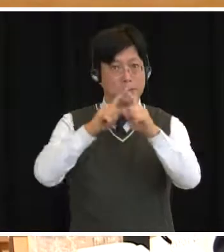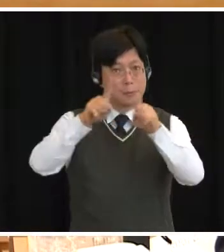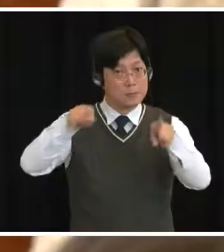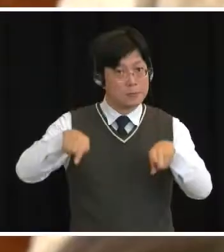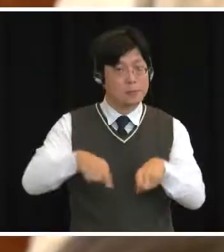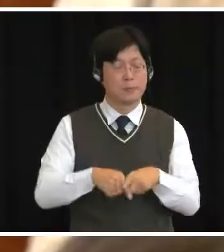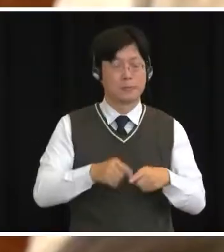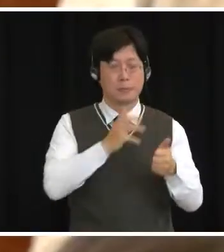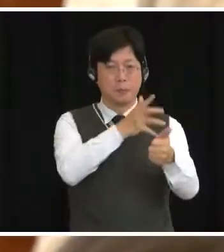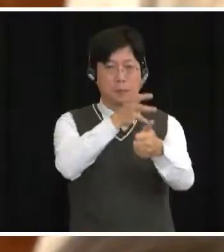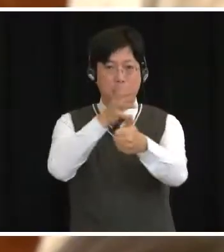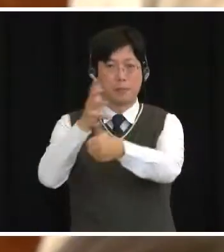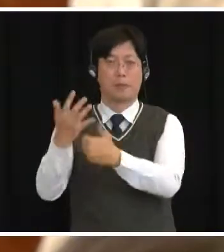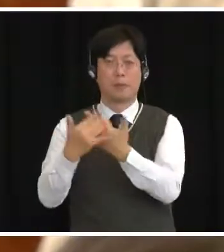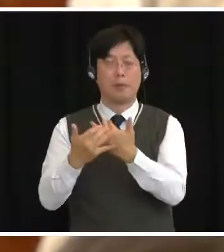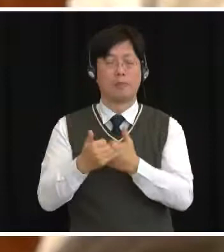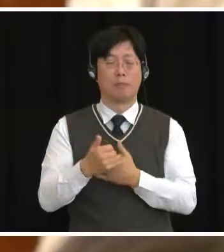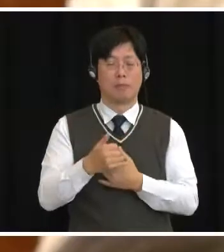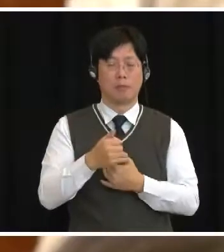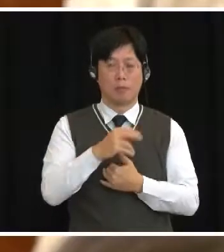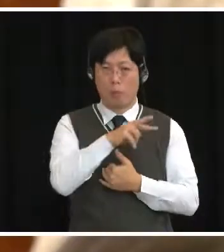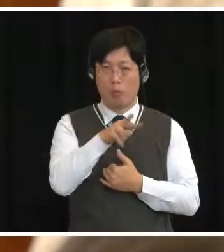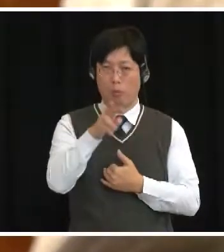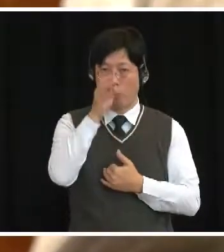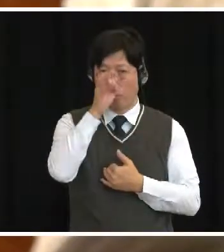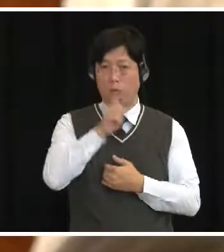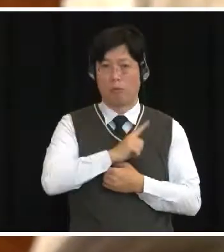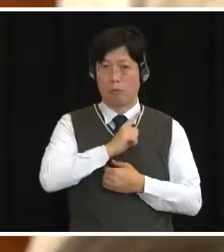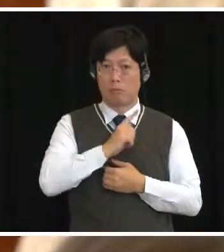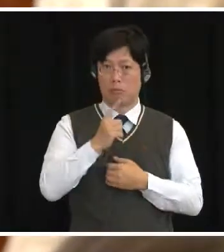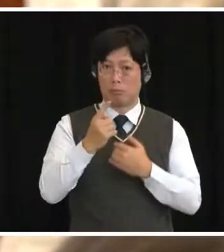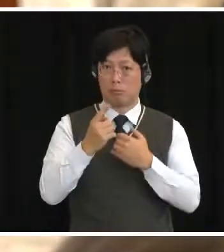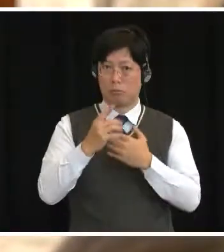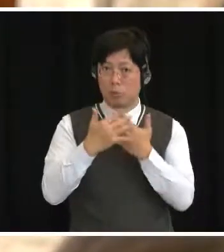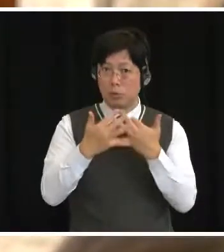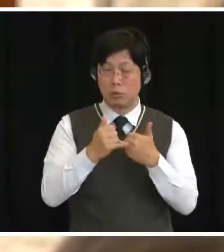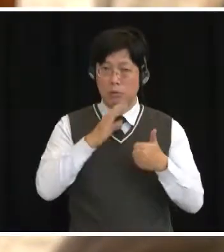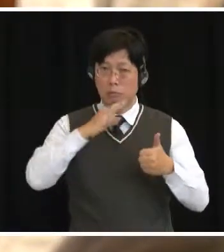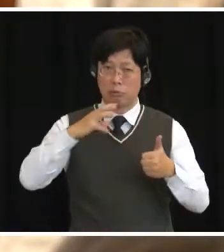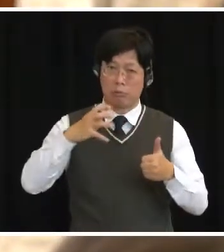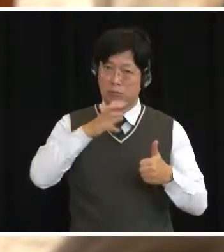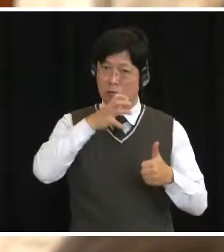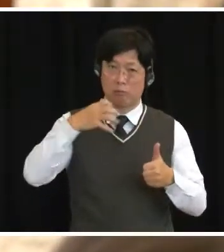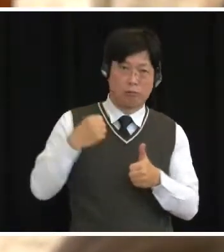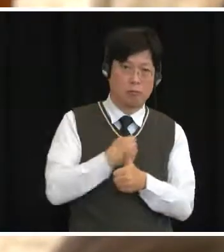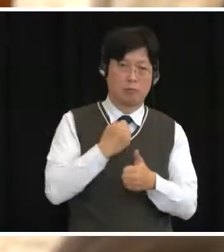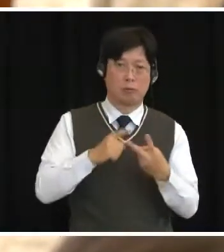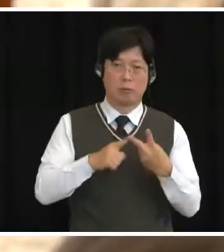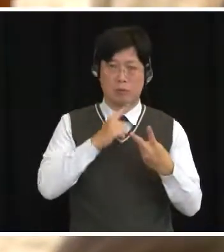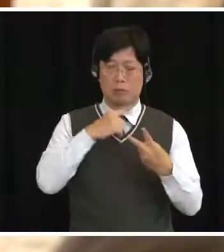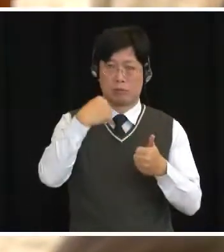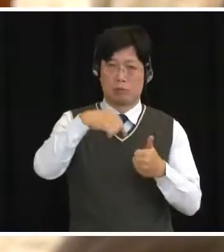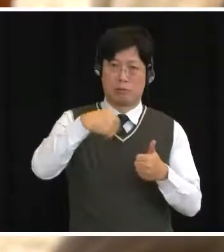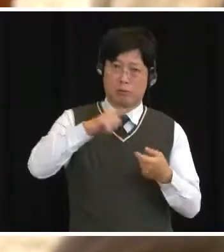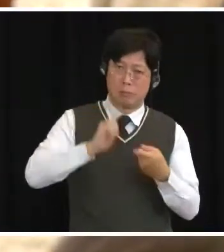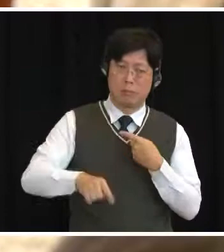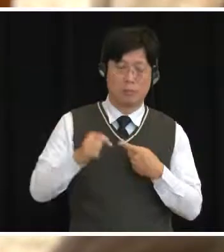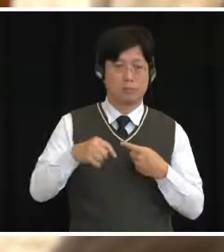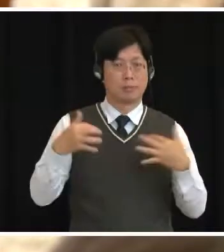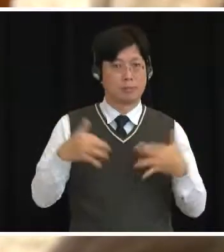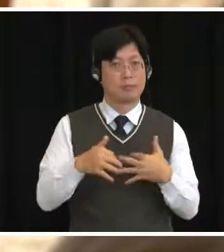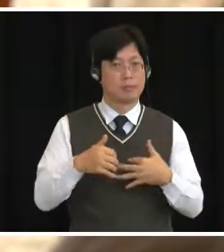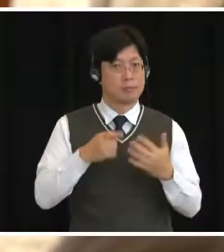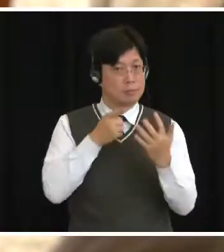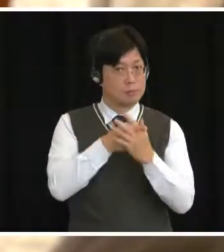conduct surveys of children's life in schools. We want to understand whether children are bullied or